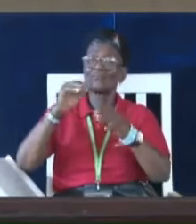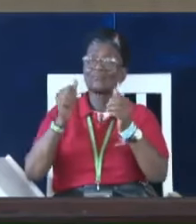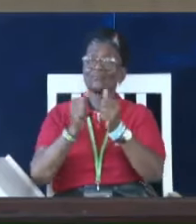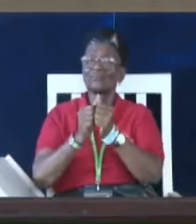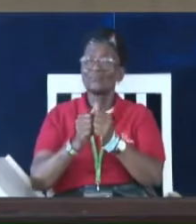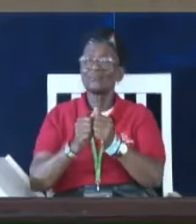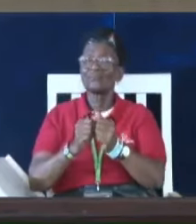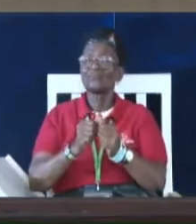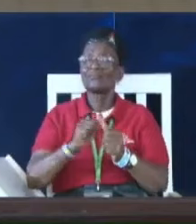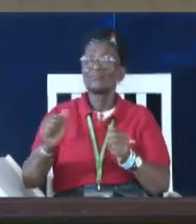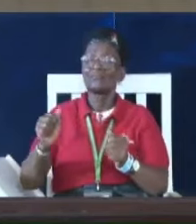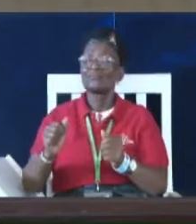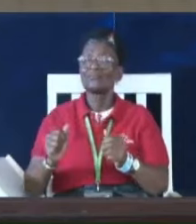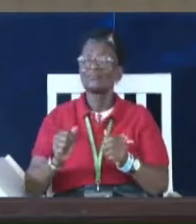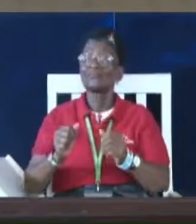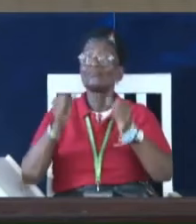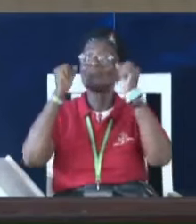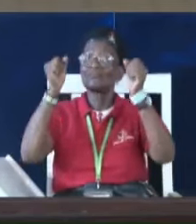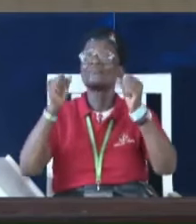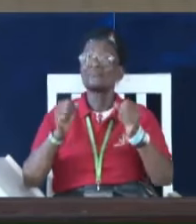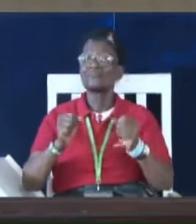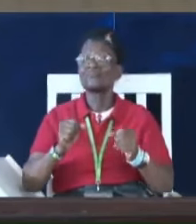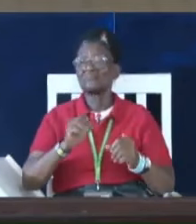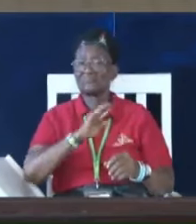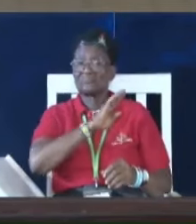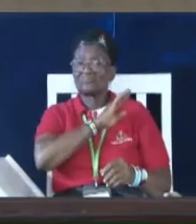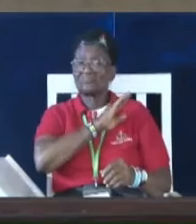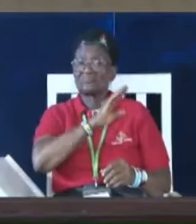a strong, bold face.